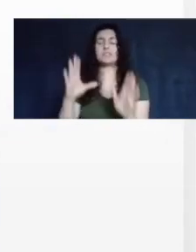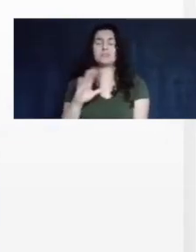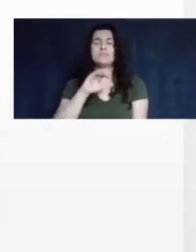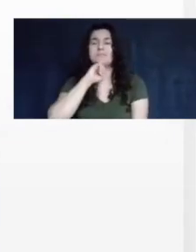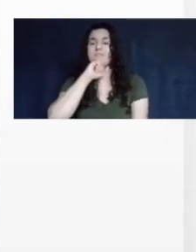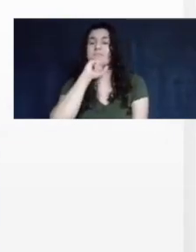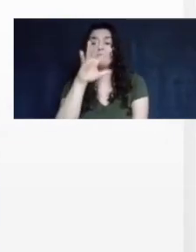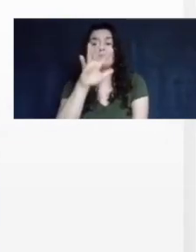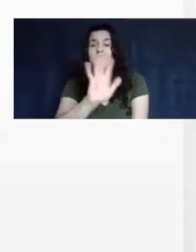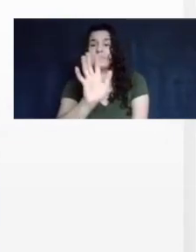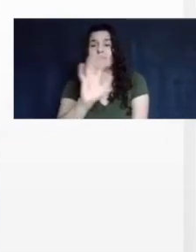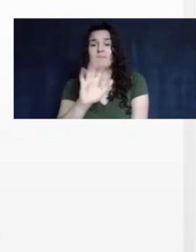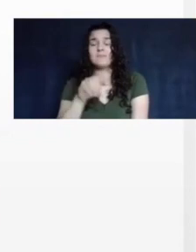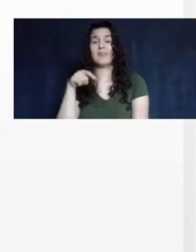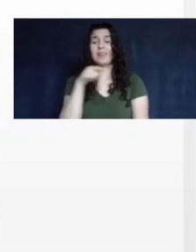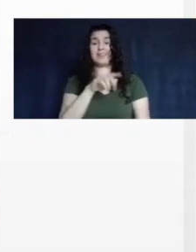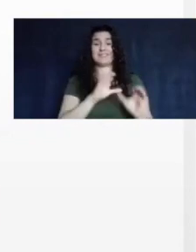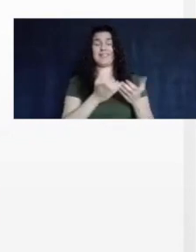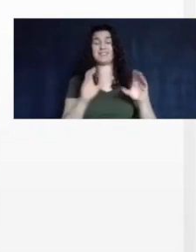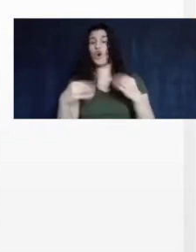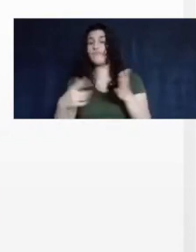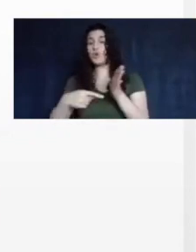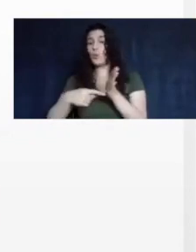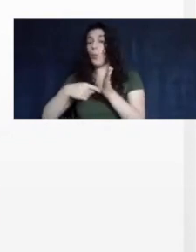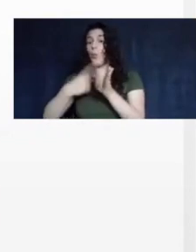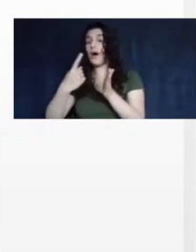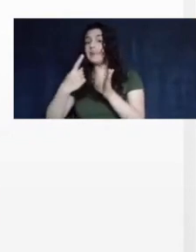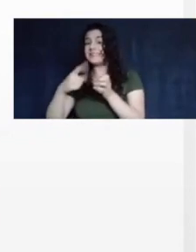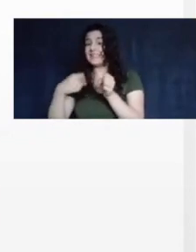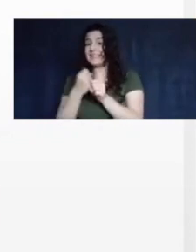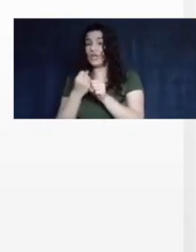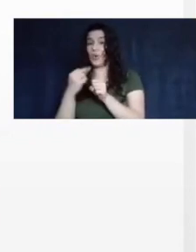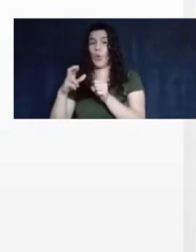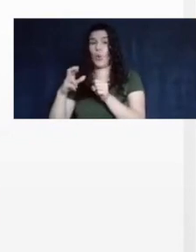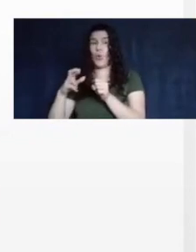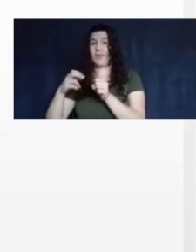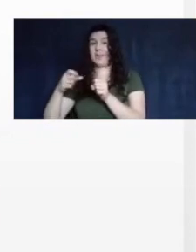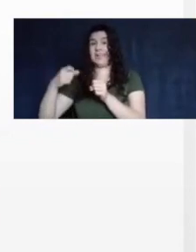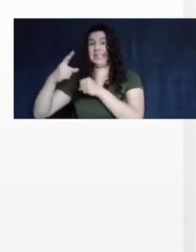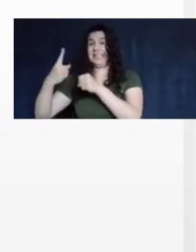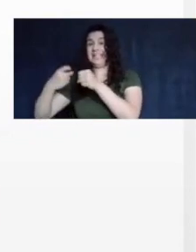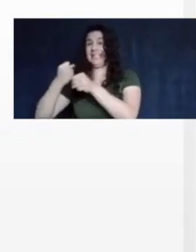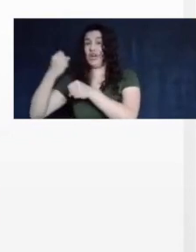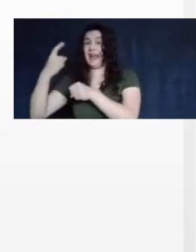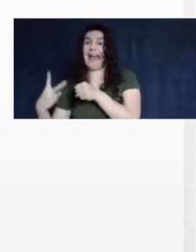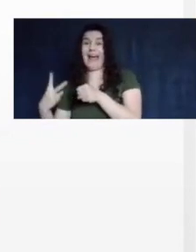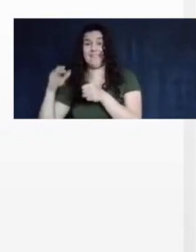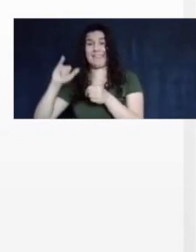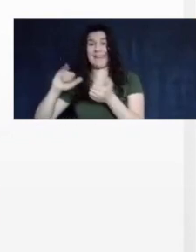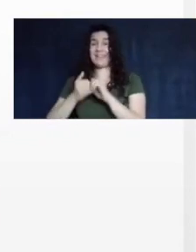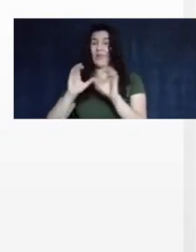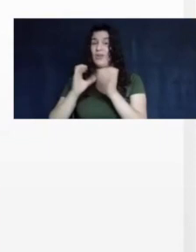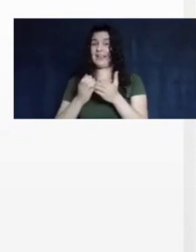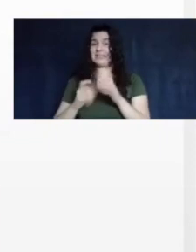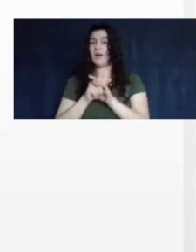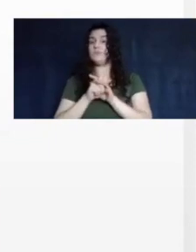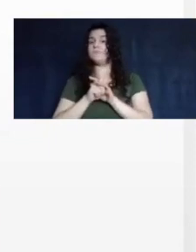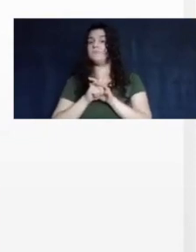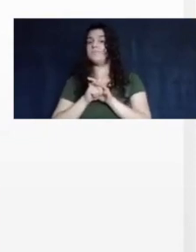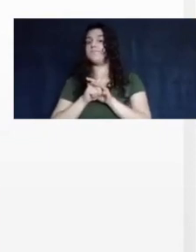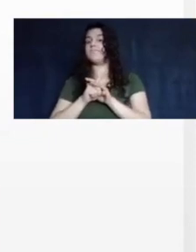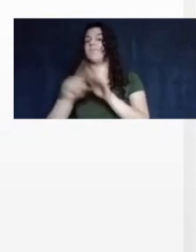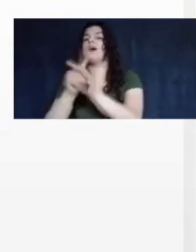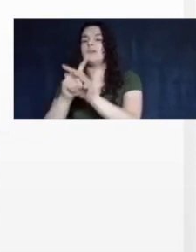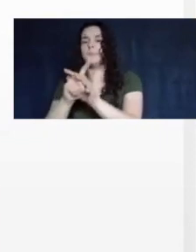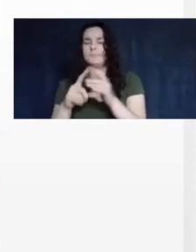offered, every year and a half or so, or, that's kind of how the course cycle moves forward.